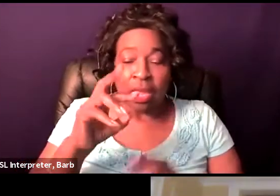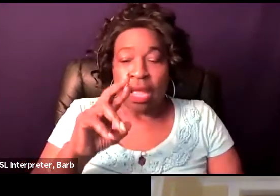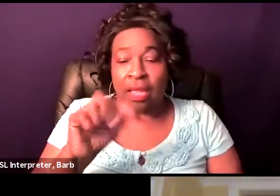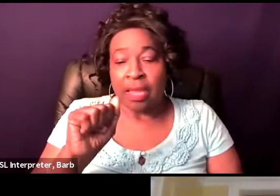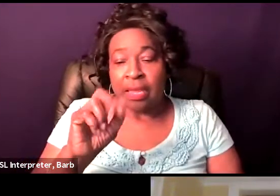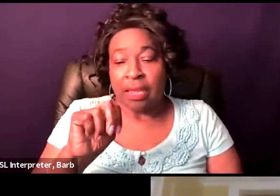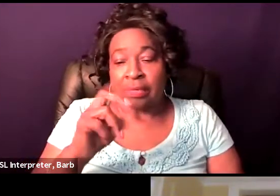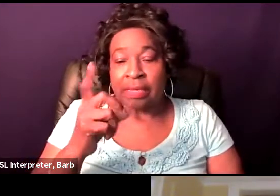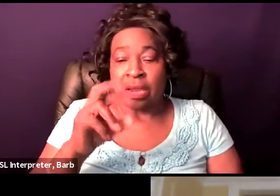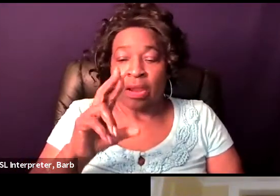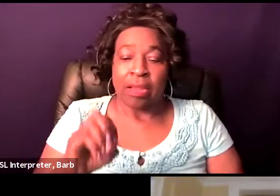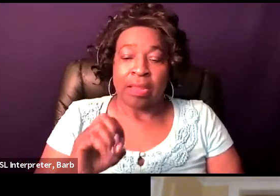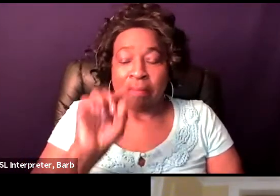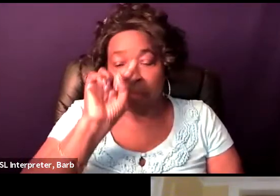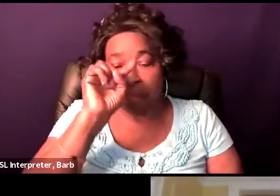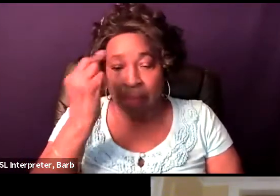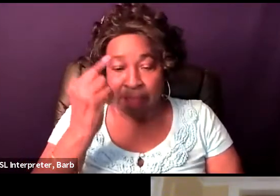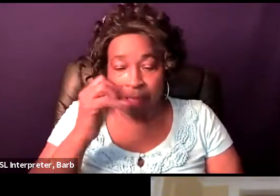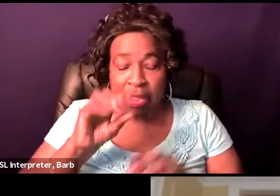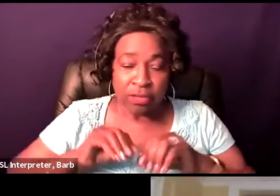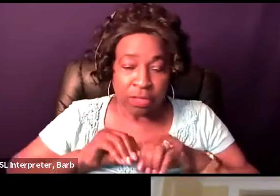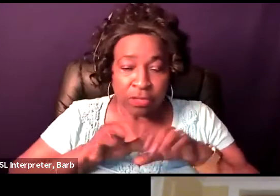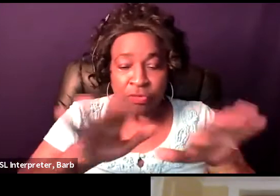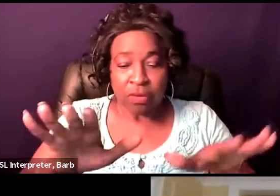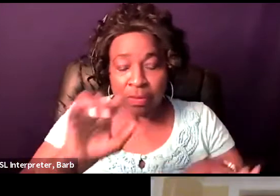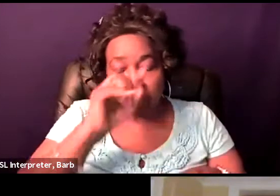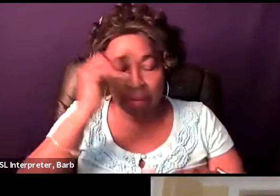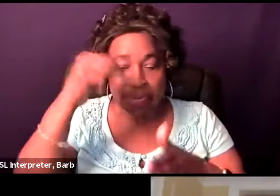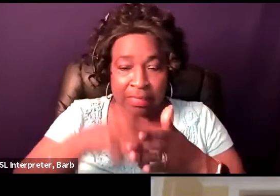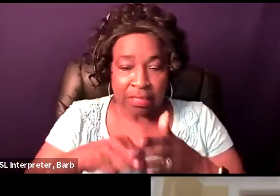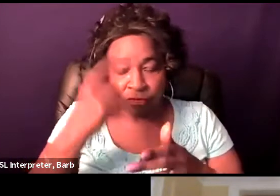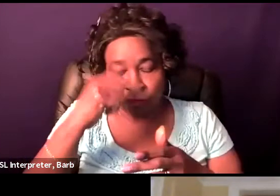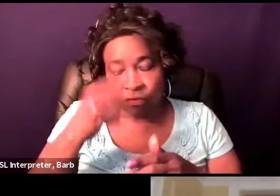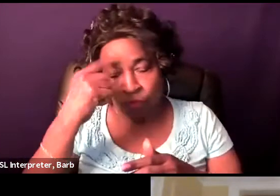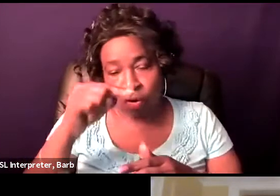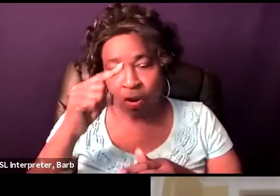Blackness, for a more perhaps hopeful vision of this.